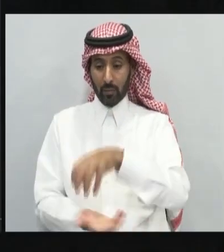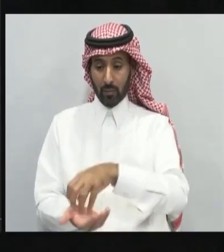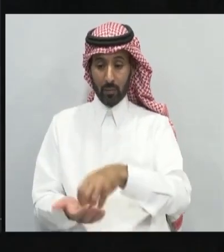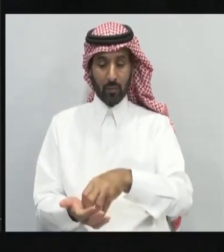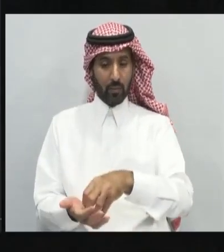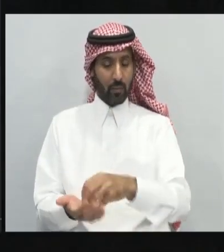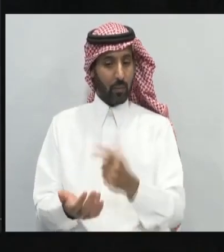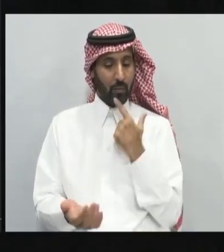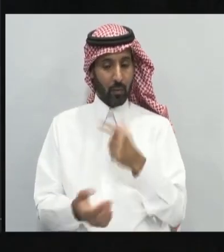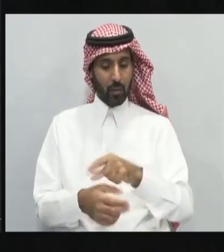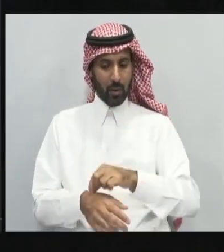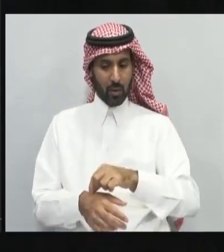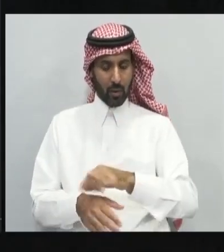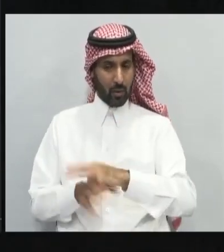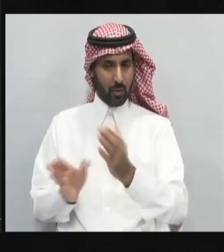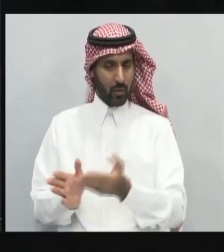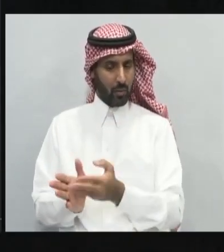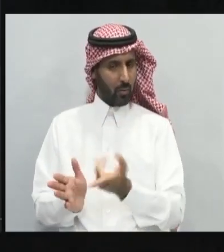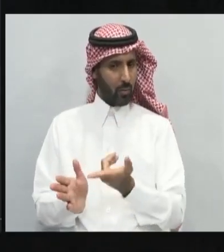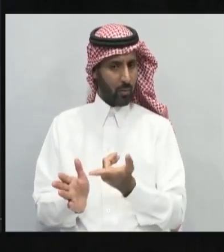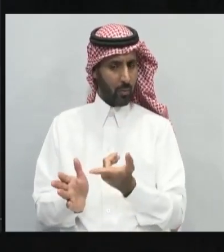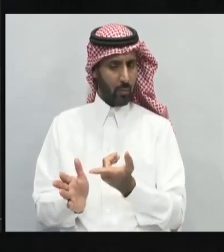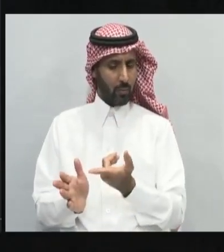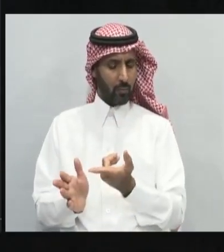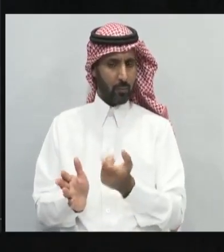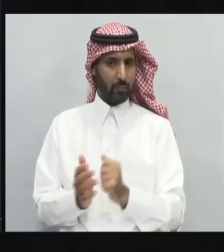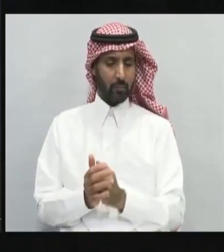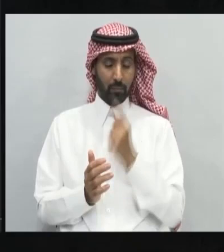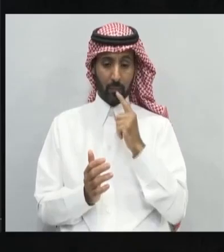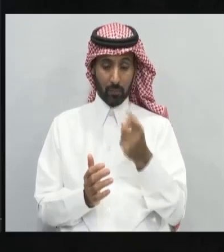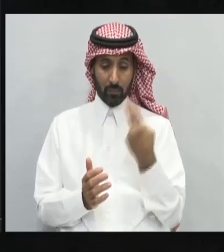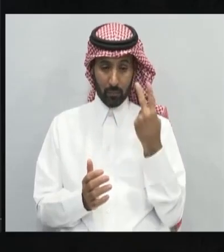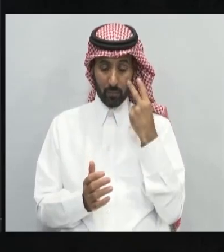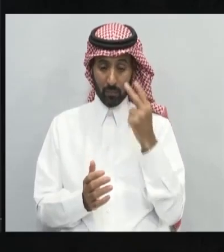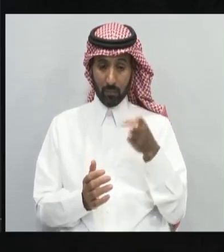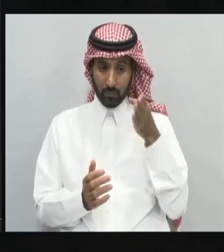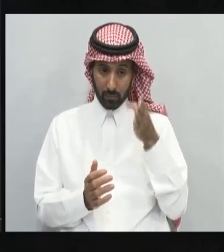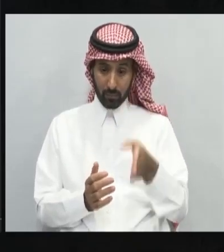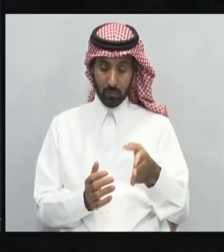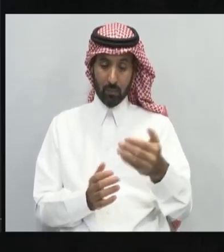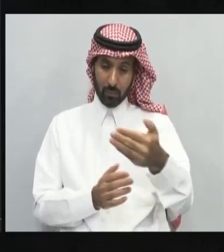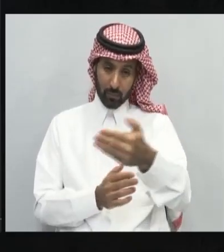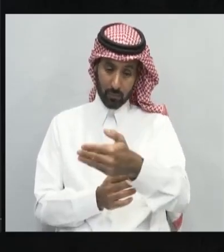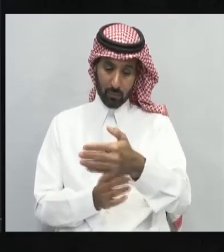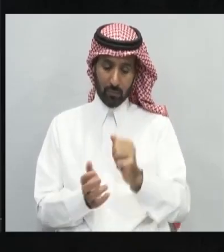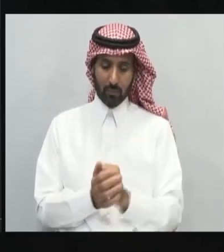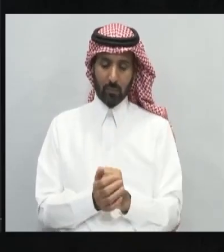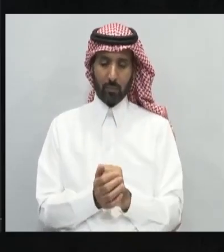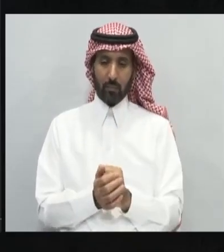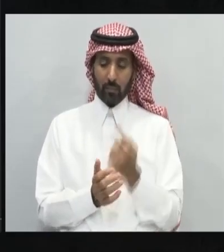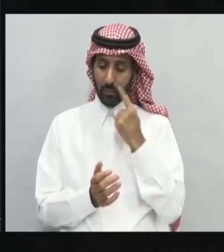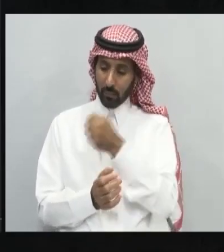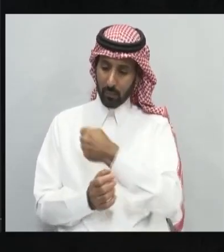Where is the emergency room? The emergency room will be on your right. Just drop the patients in